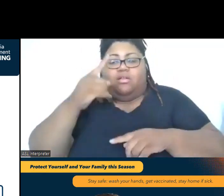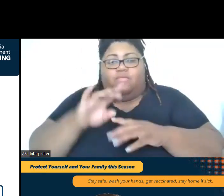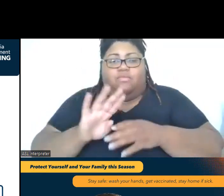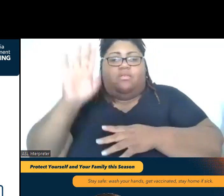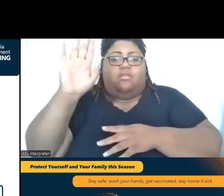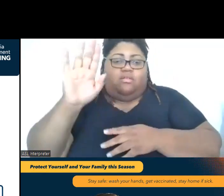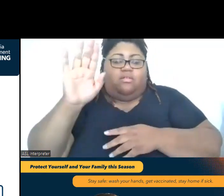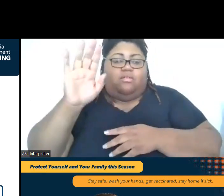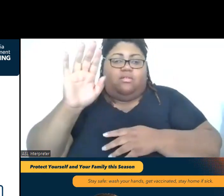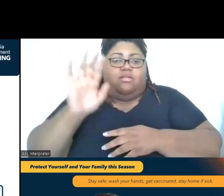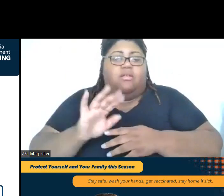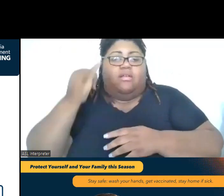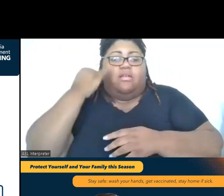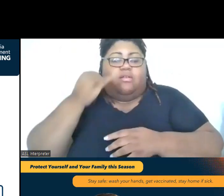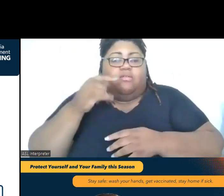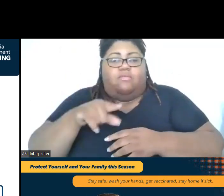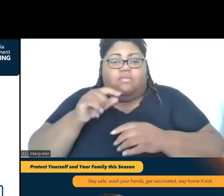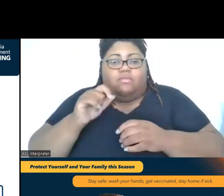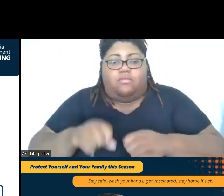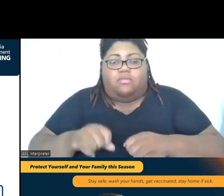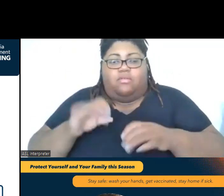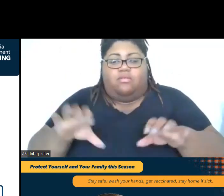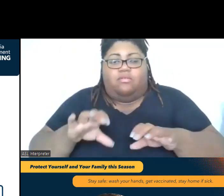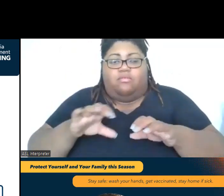questions that come after the webinar, you can email